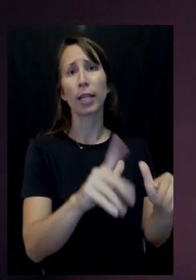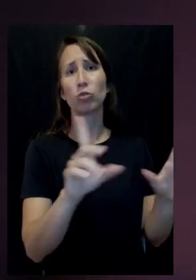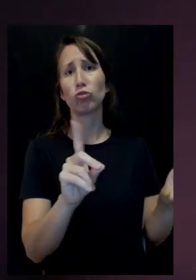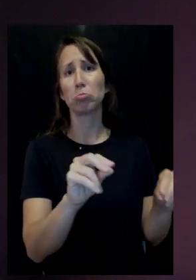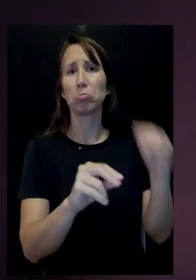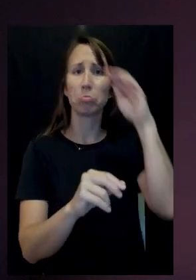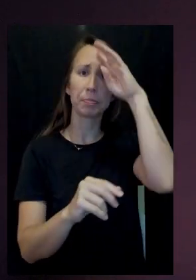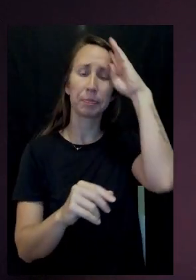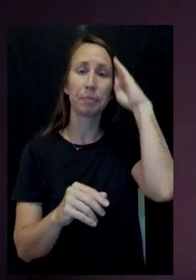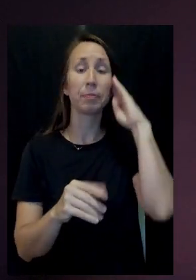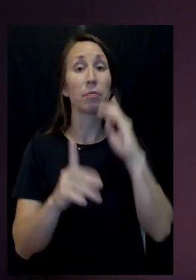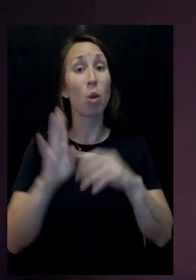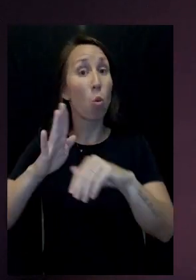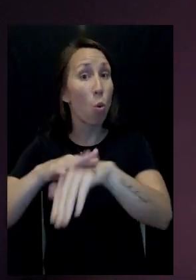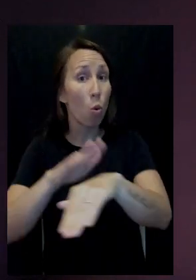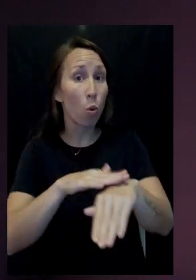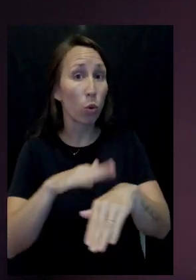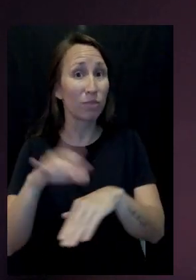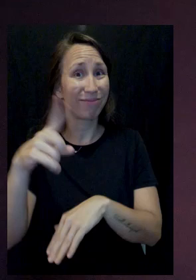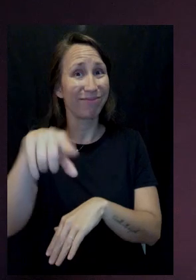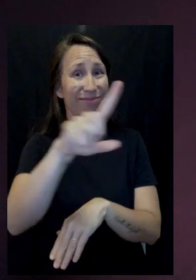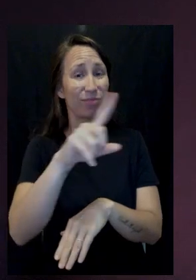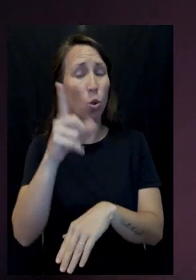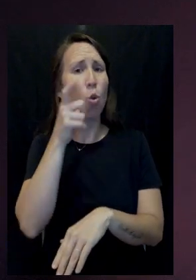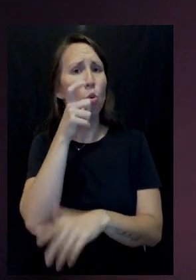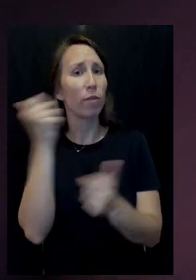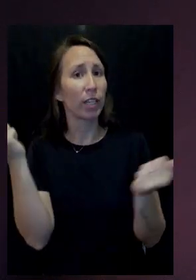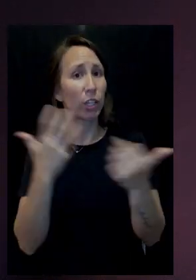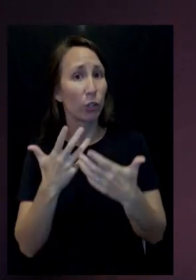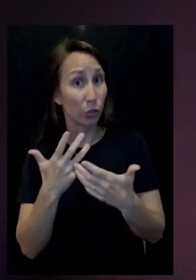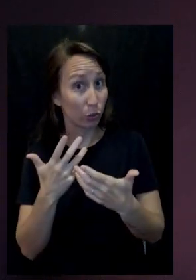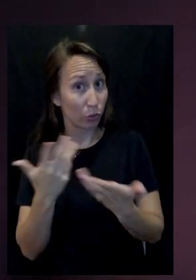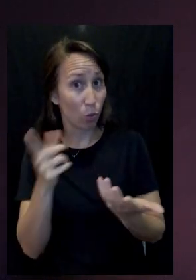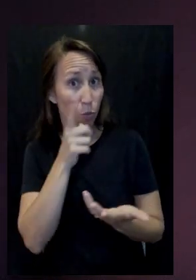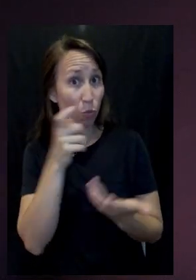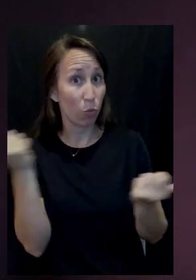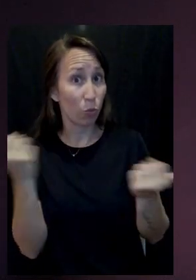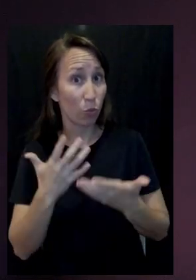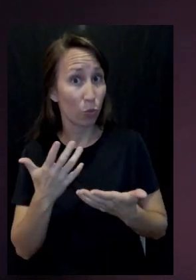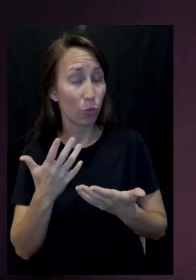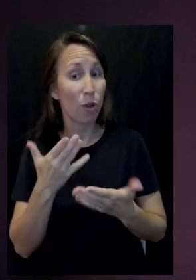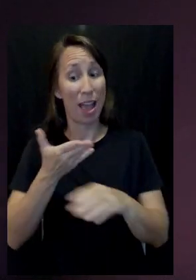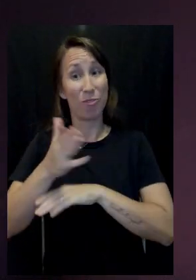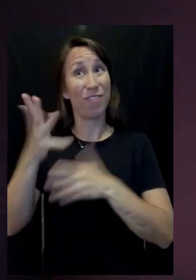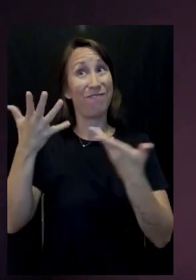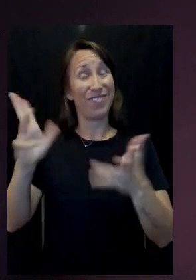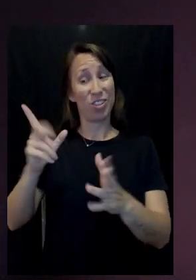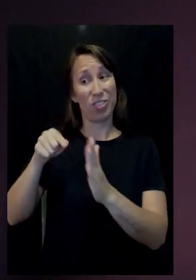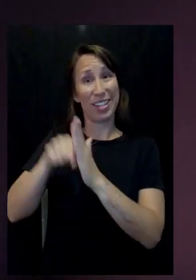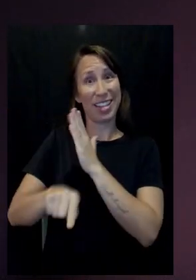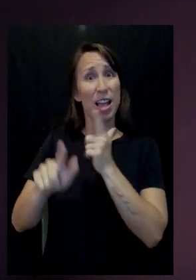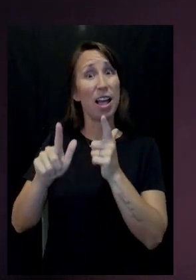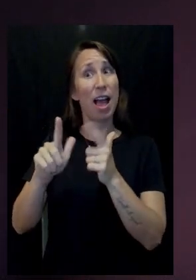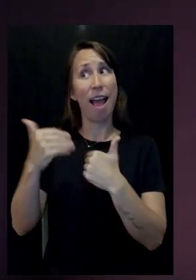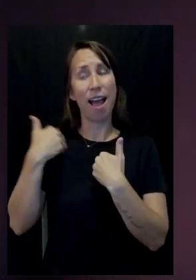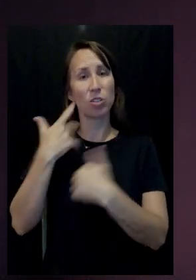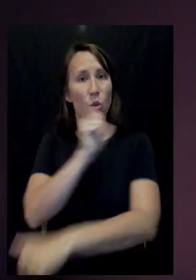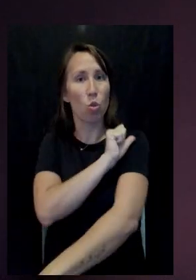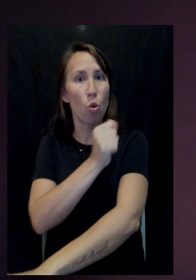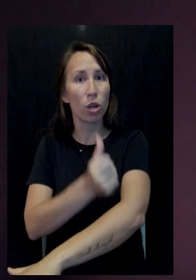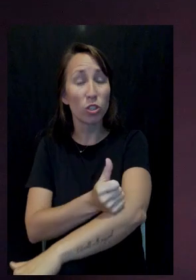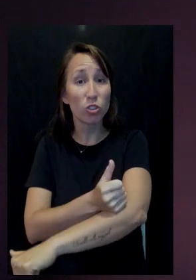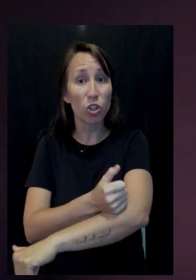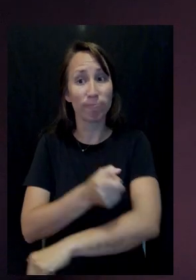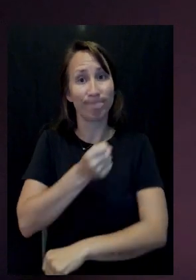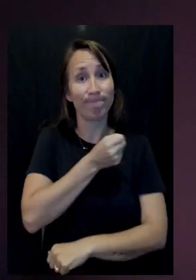I will warn you whom to fear. To fear who, after he has killed, has authority to cast into